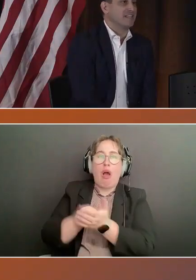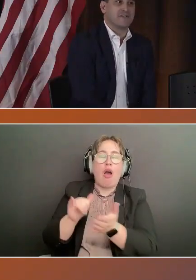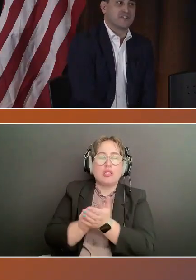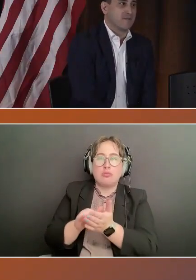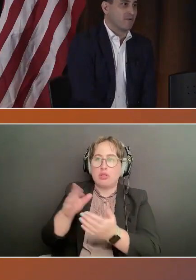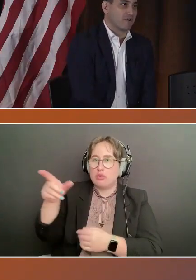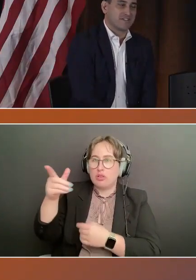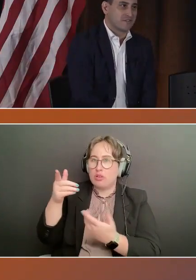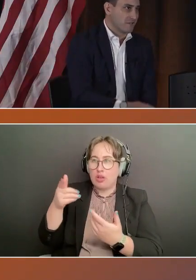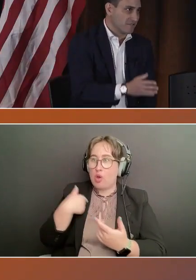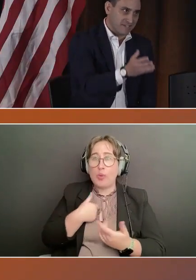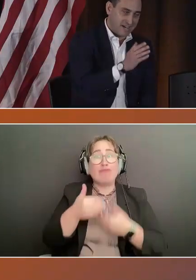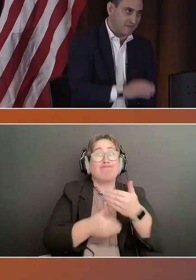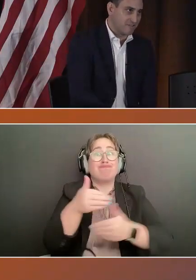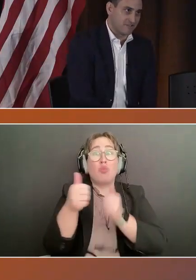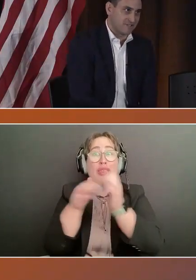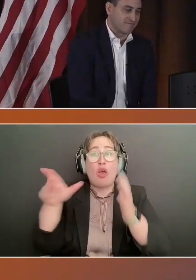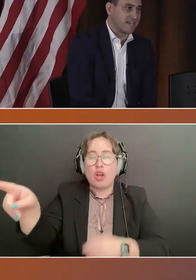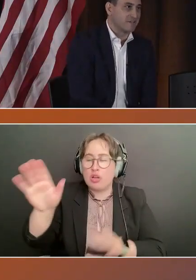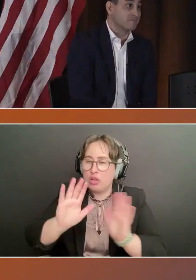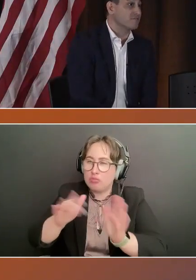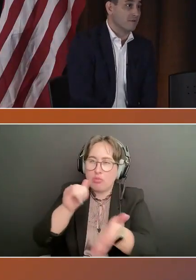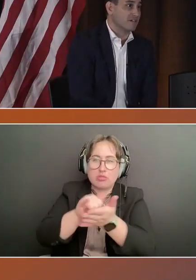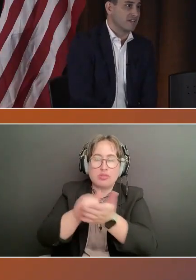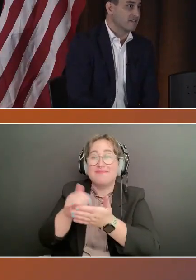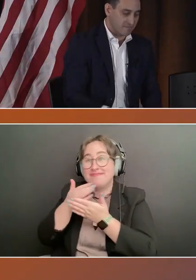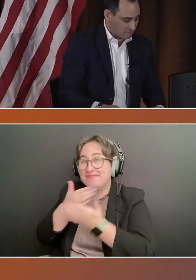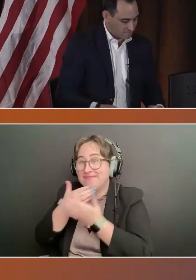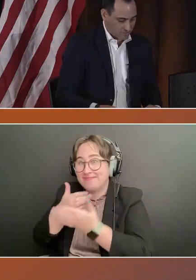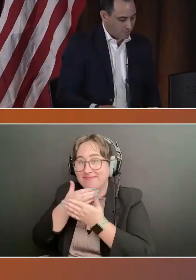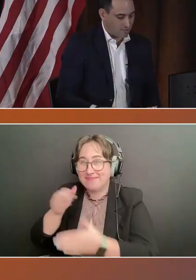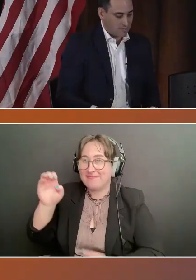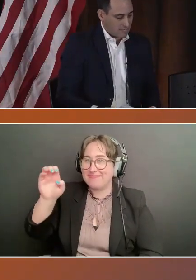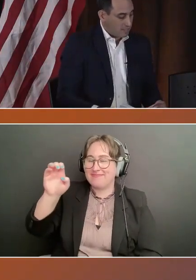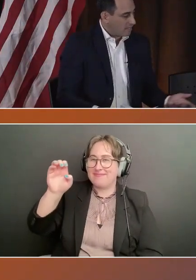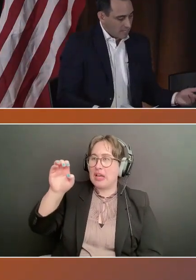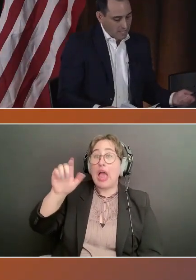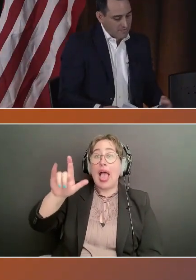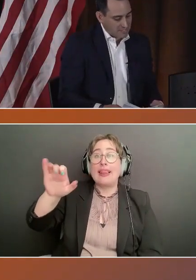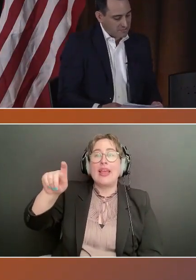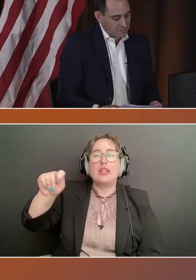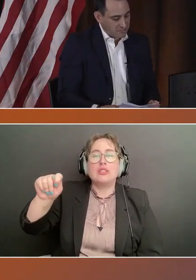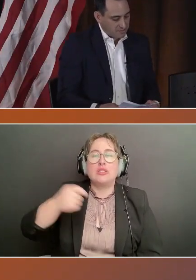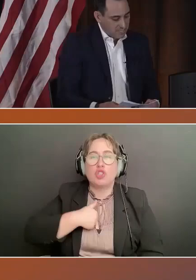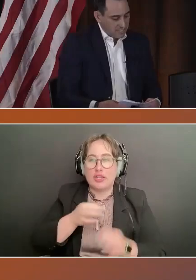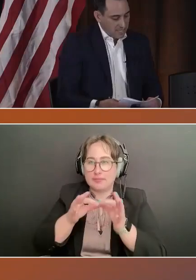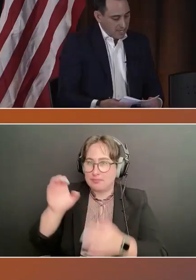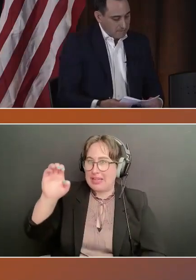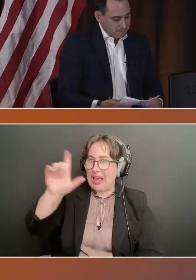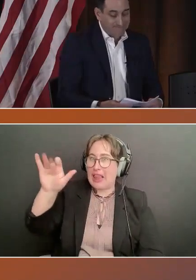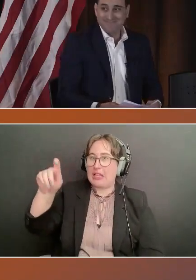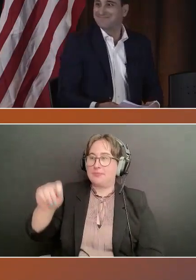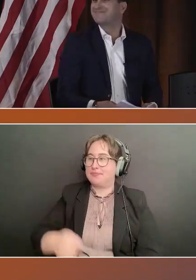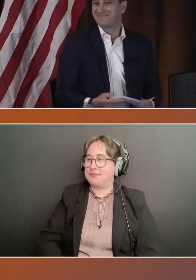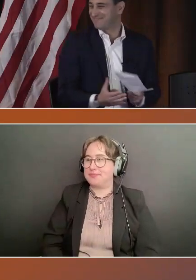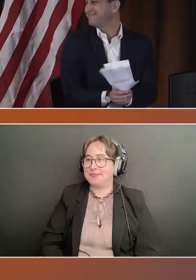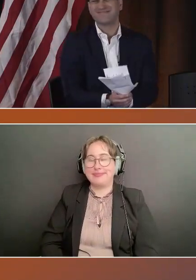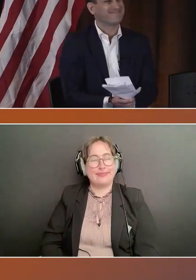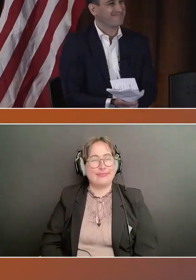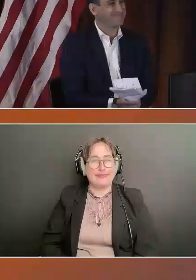her leadership and working so closely together. So just thank you so much, Elia, for all that you do.